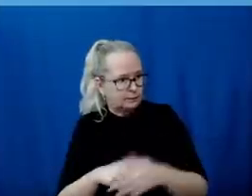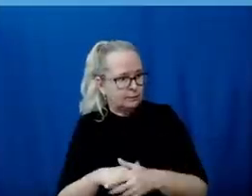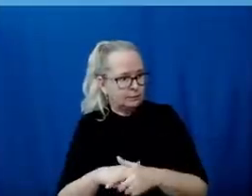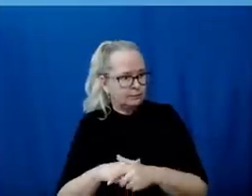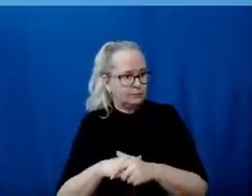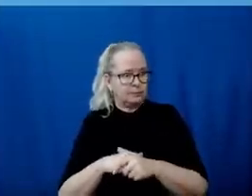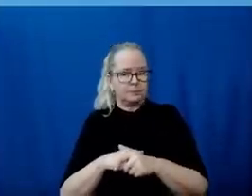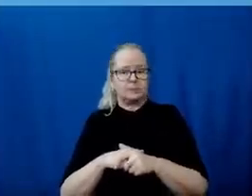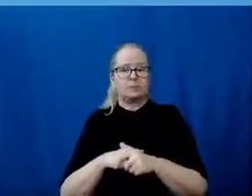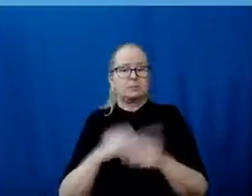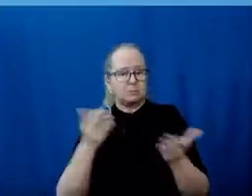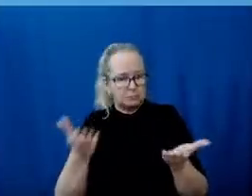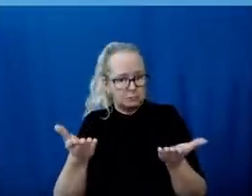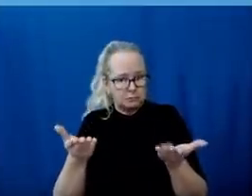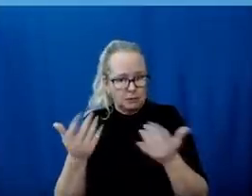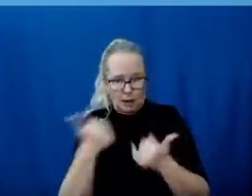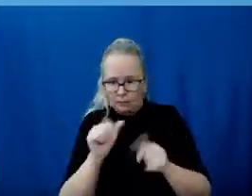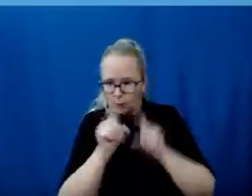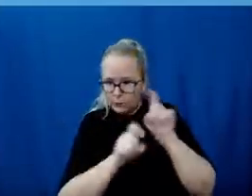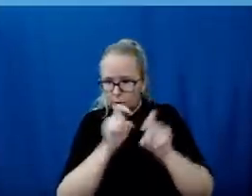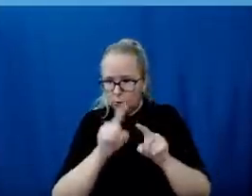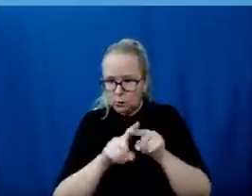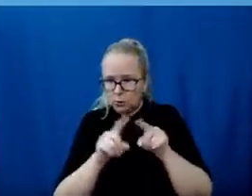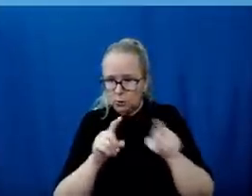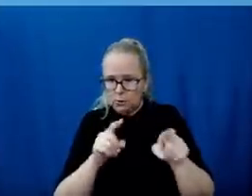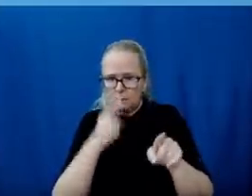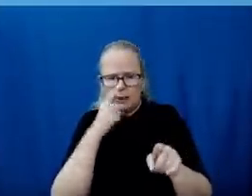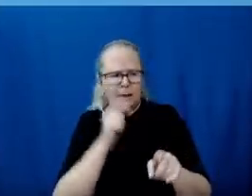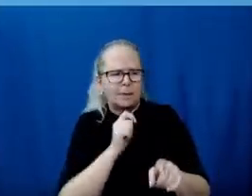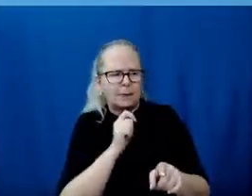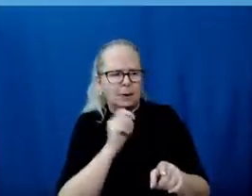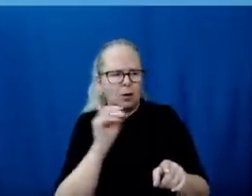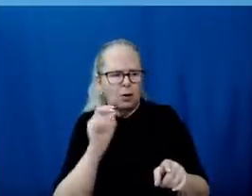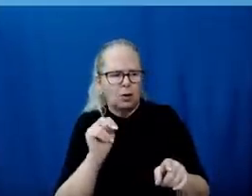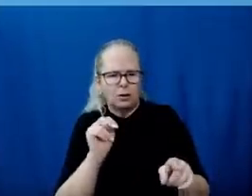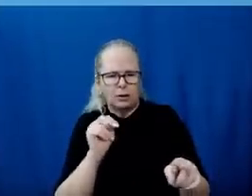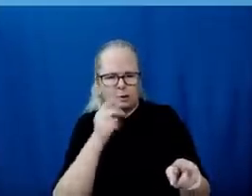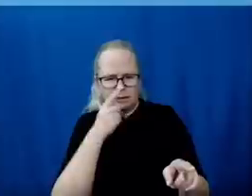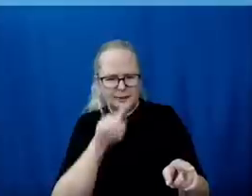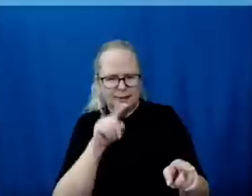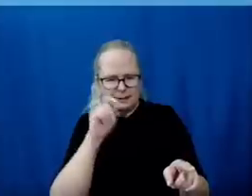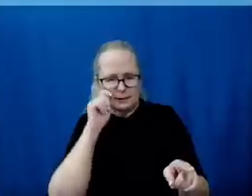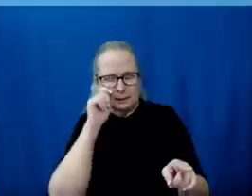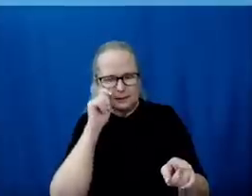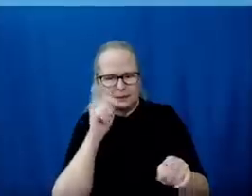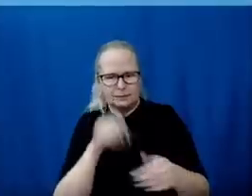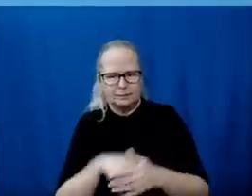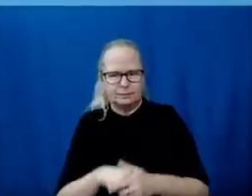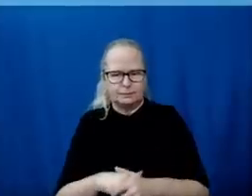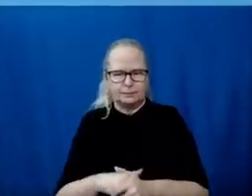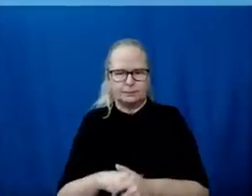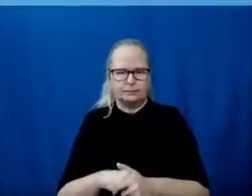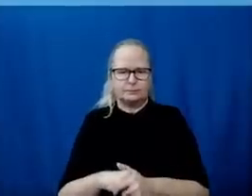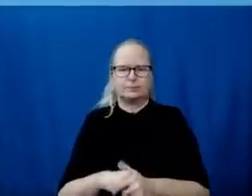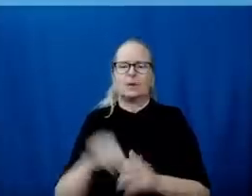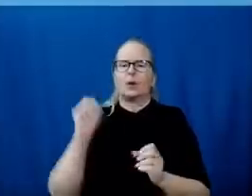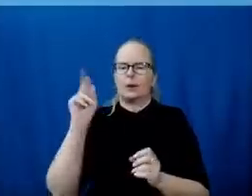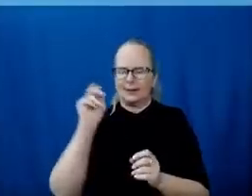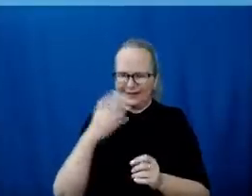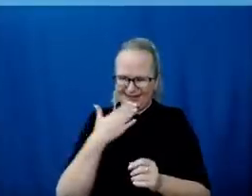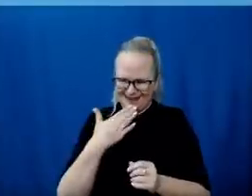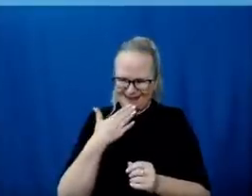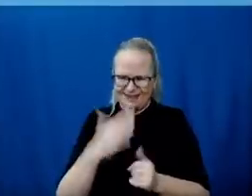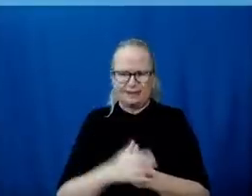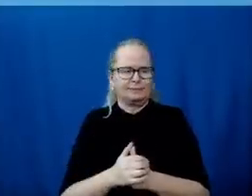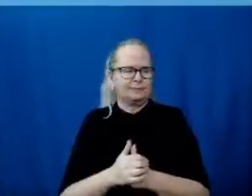add? Or questions that you had as you expressed having a couple of questions? Oh, and you are muted, my dear. And I...